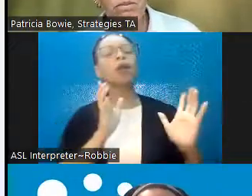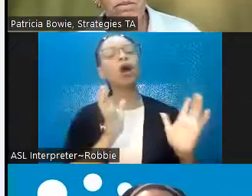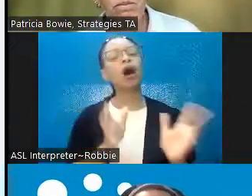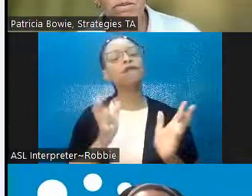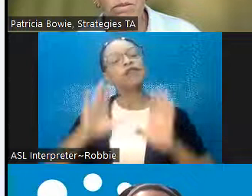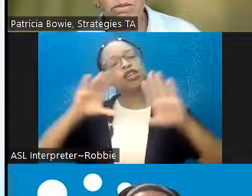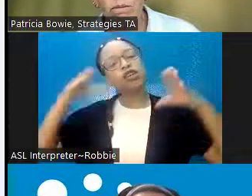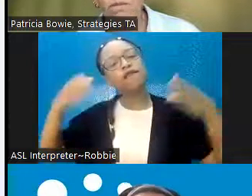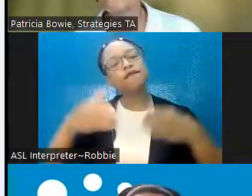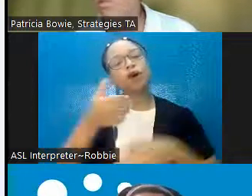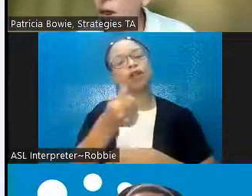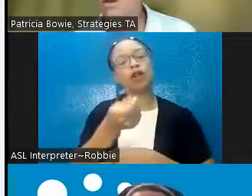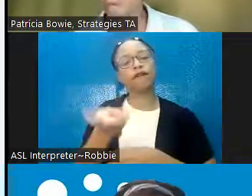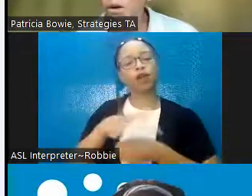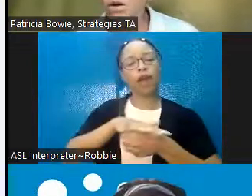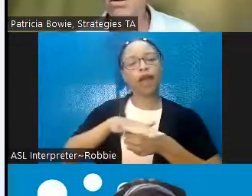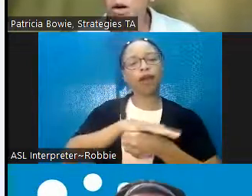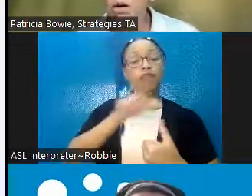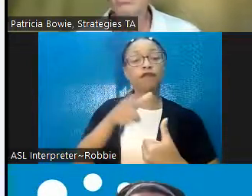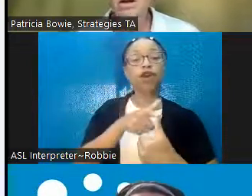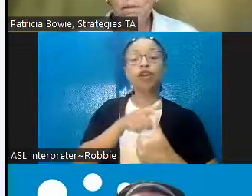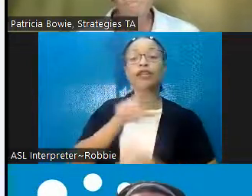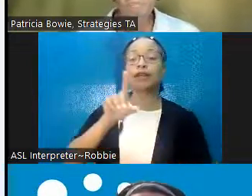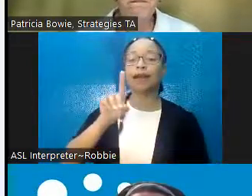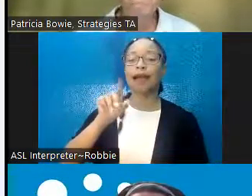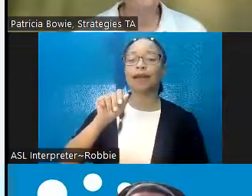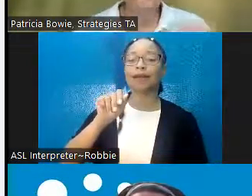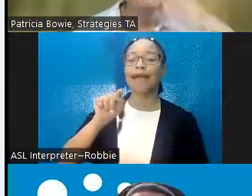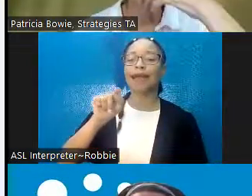concentrate on a couple of areas. One was data, and the other was